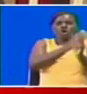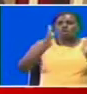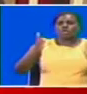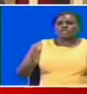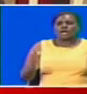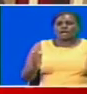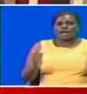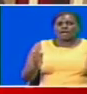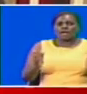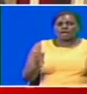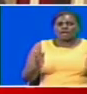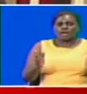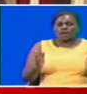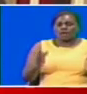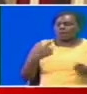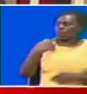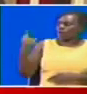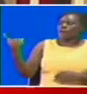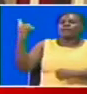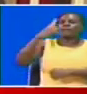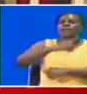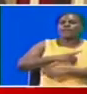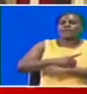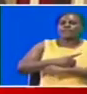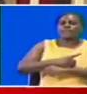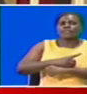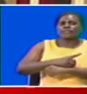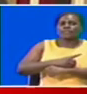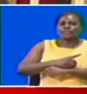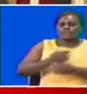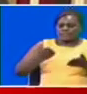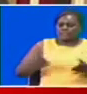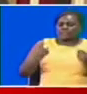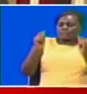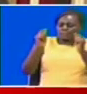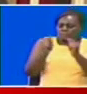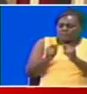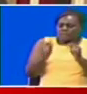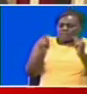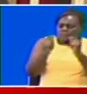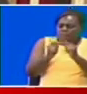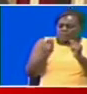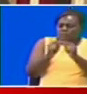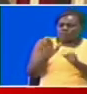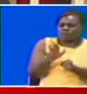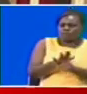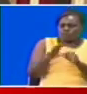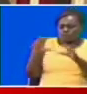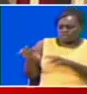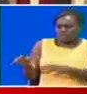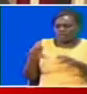have consumed this country for the last 100 days. This has been a very painful struggle, one of